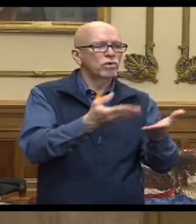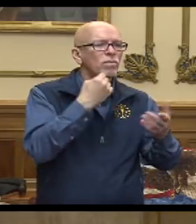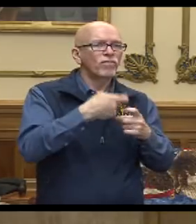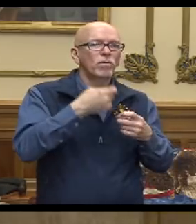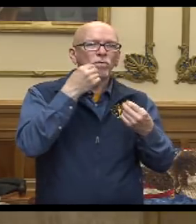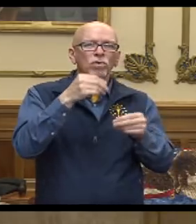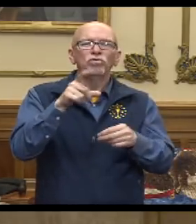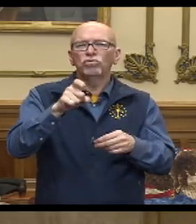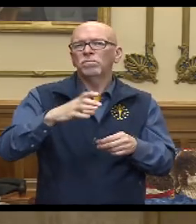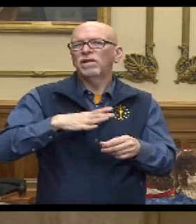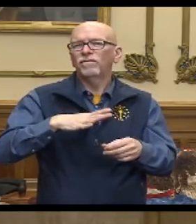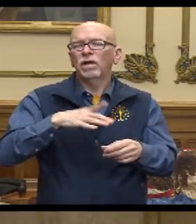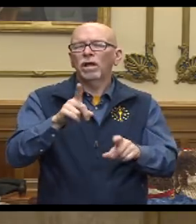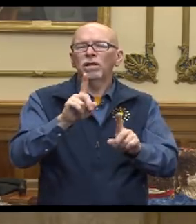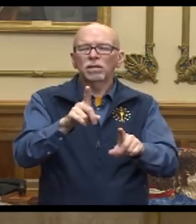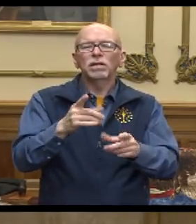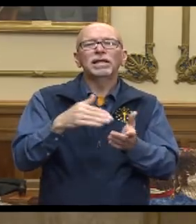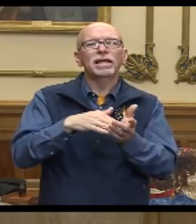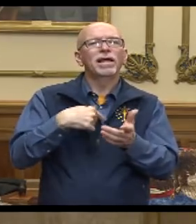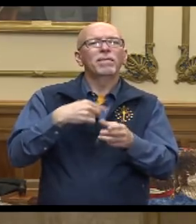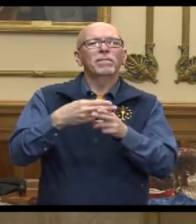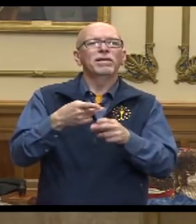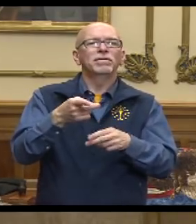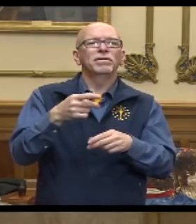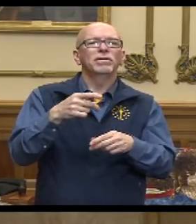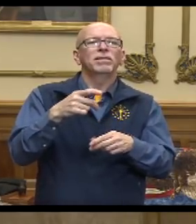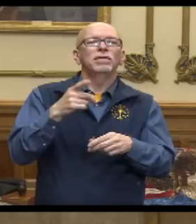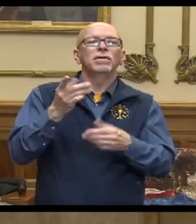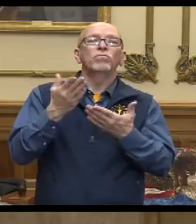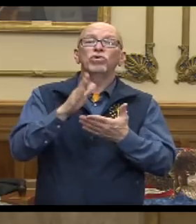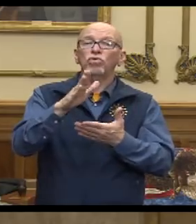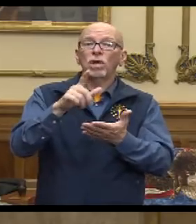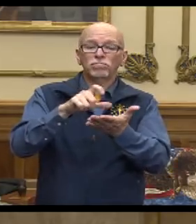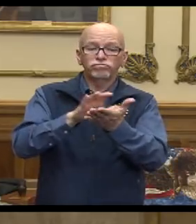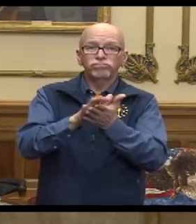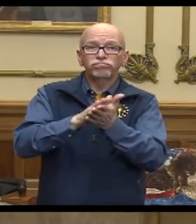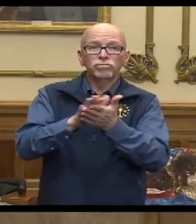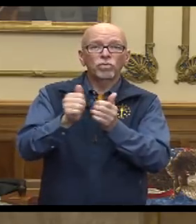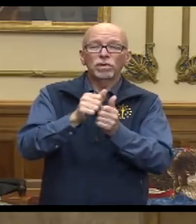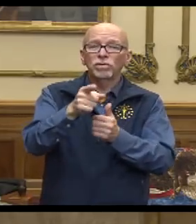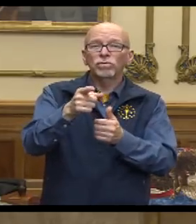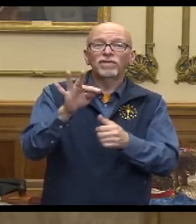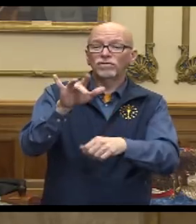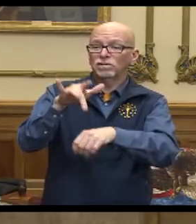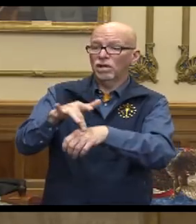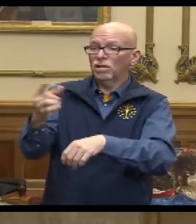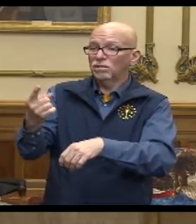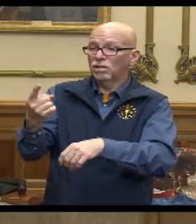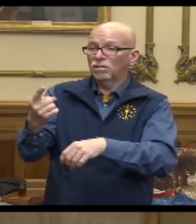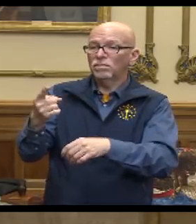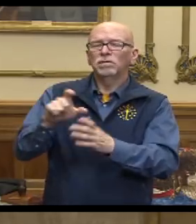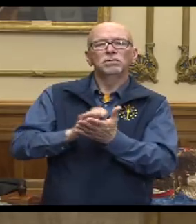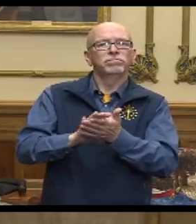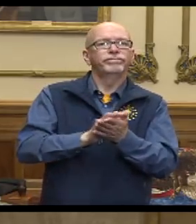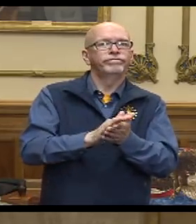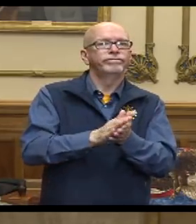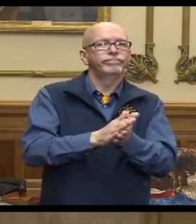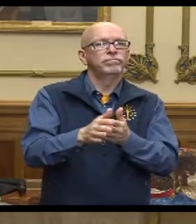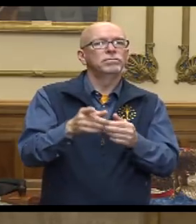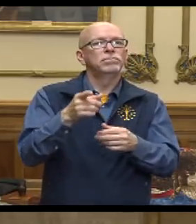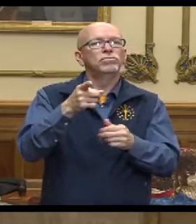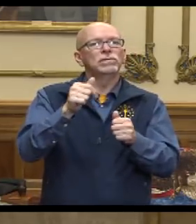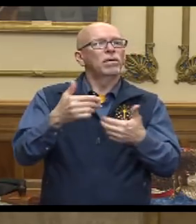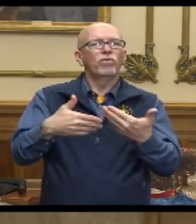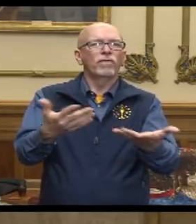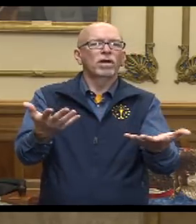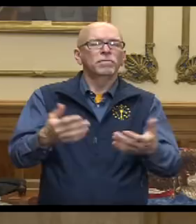grocery store. And again, as I mentioned the last time I was on here, bring your hand sanitizer with you. When you touch something, then sanitize your hands, and then you can move